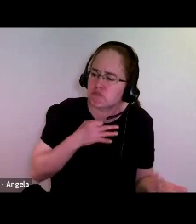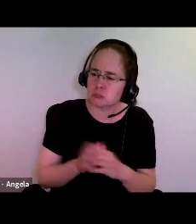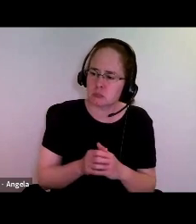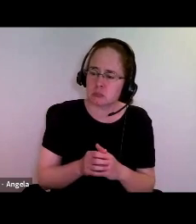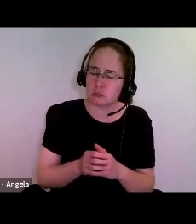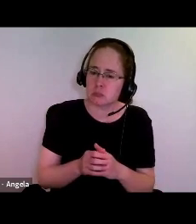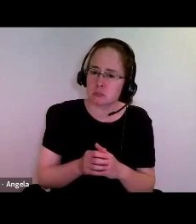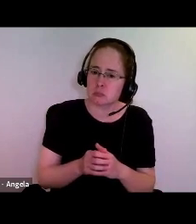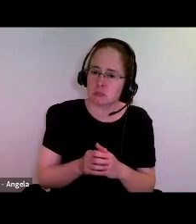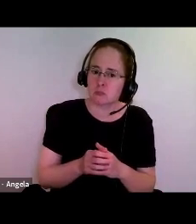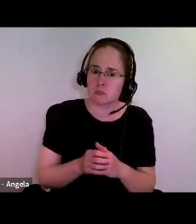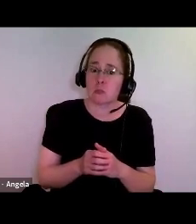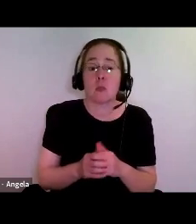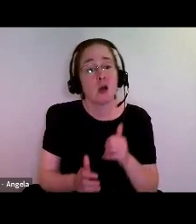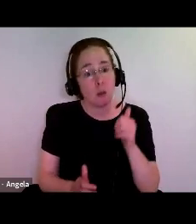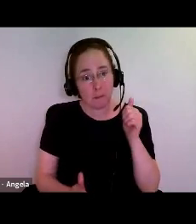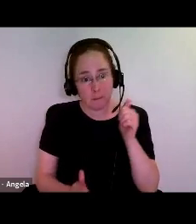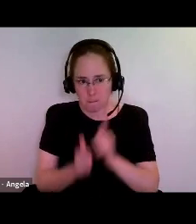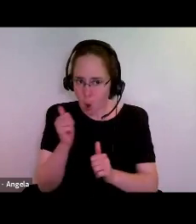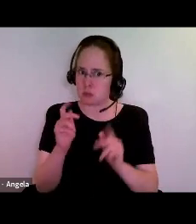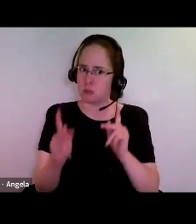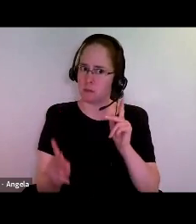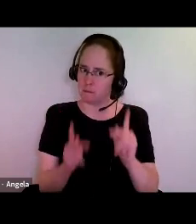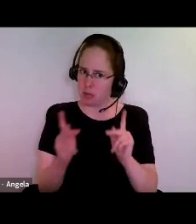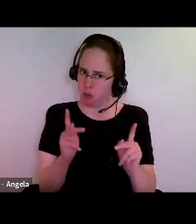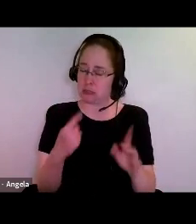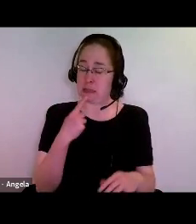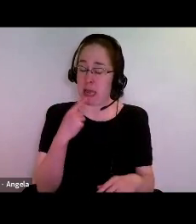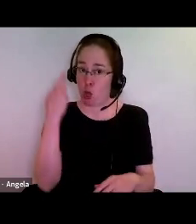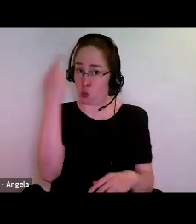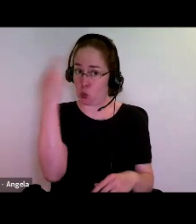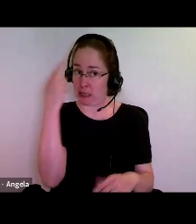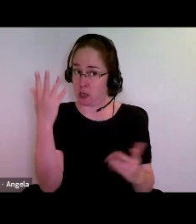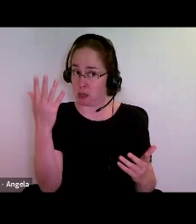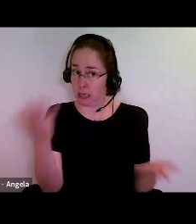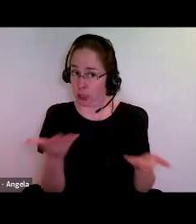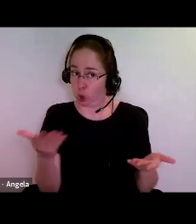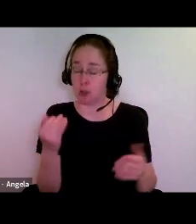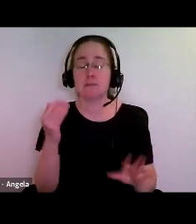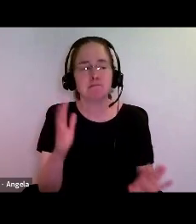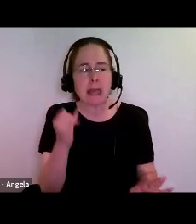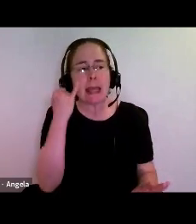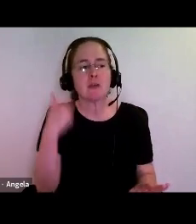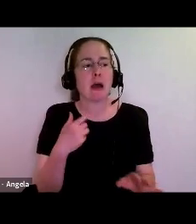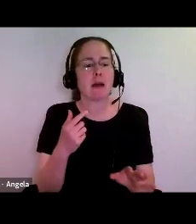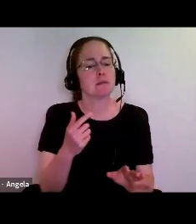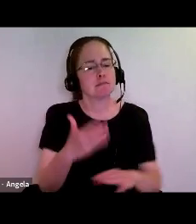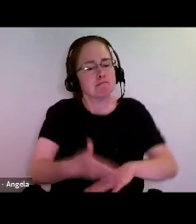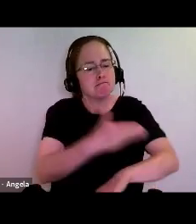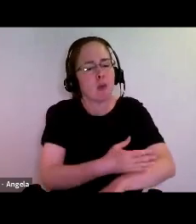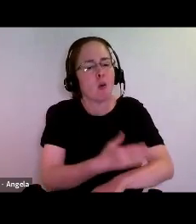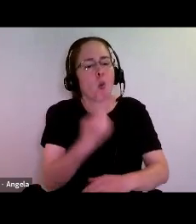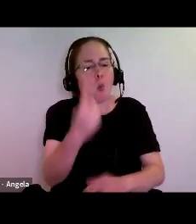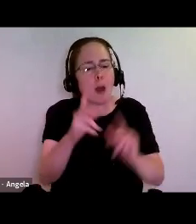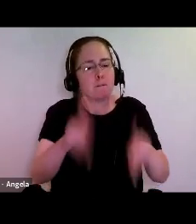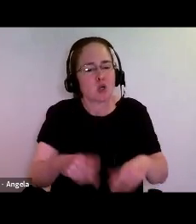a person, almost everybody, one of the reasons they list is, if I can make one person's life a little bit